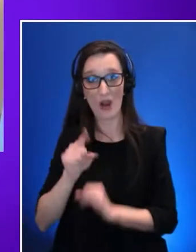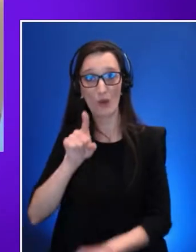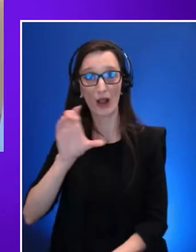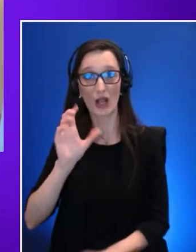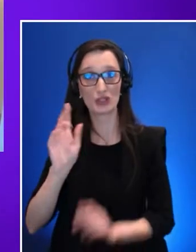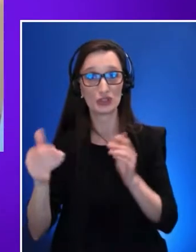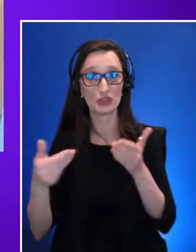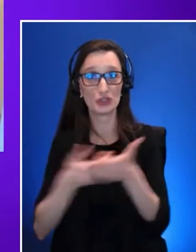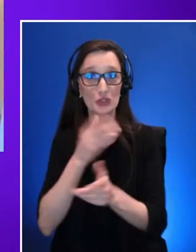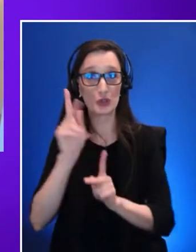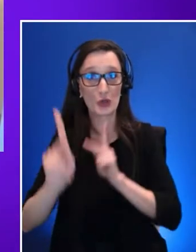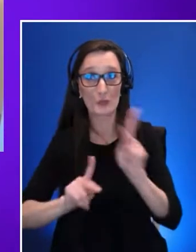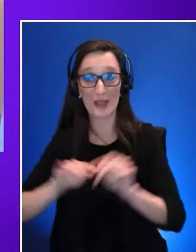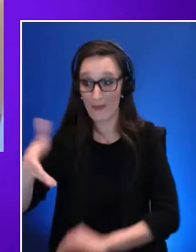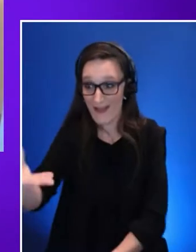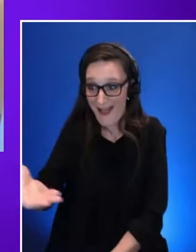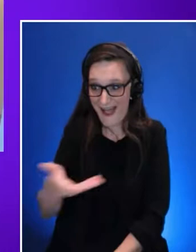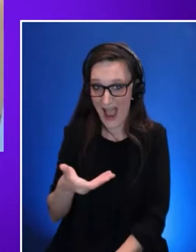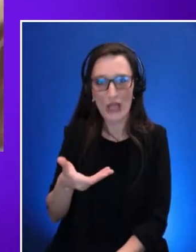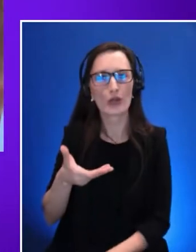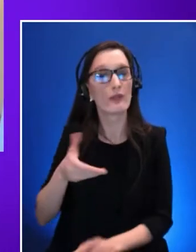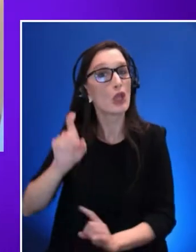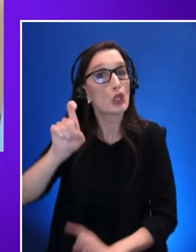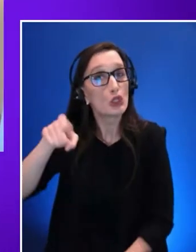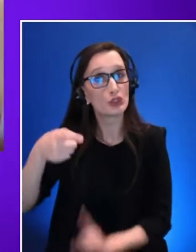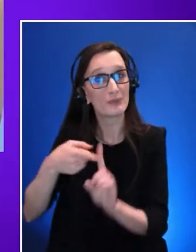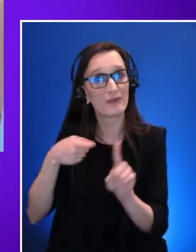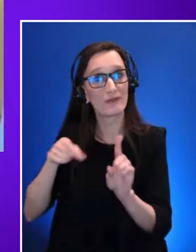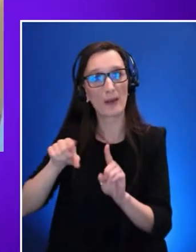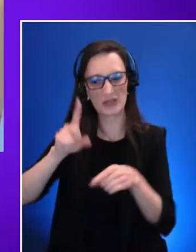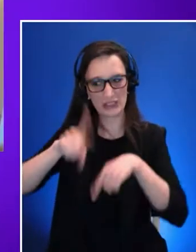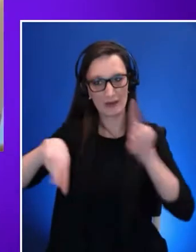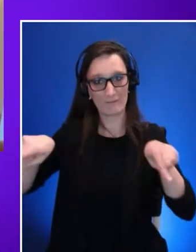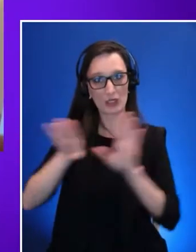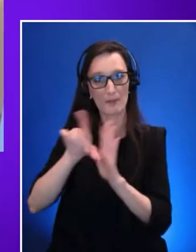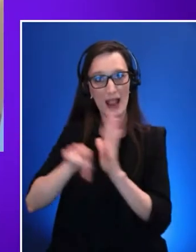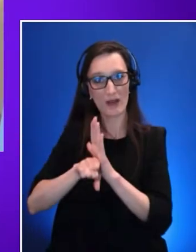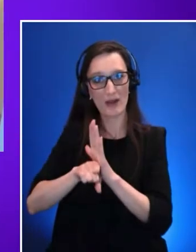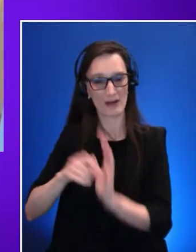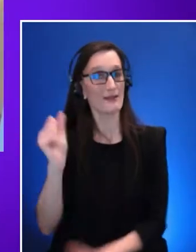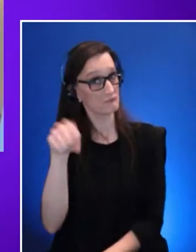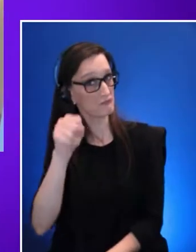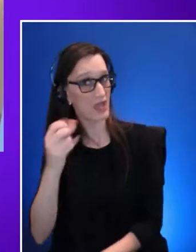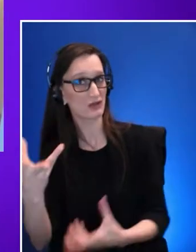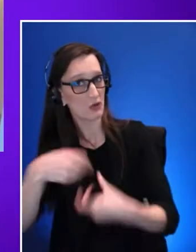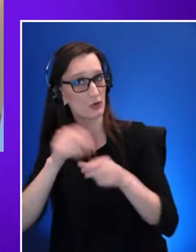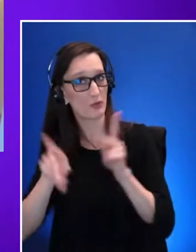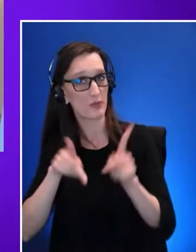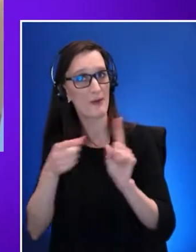that were supposed to be from diverse backgrounds, which they were, with the exclusion of people with disabilities. So